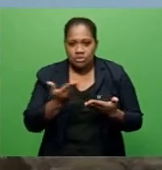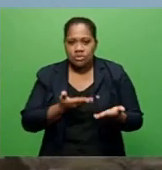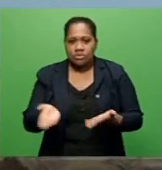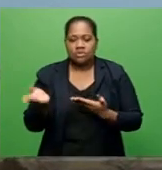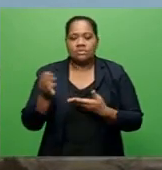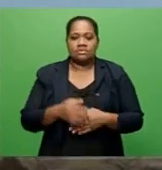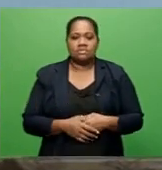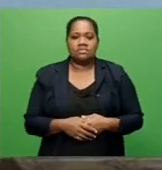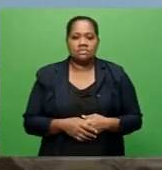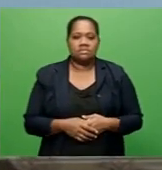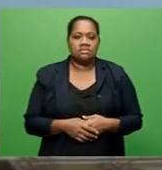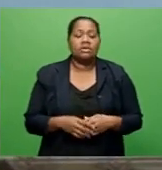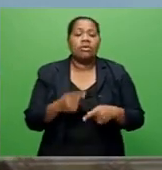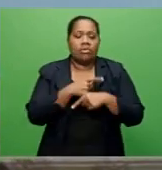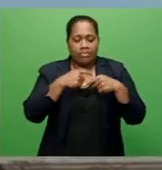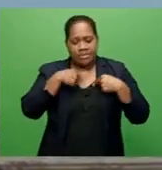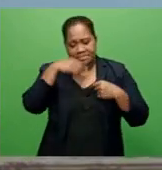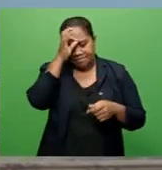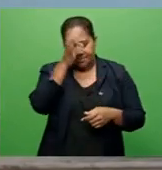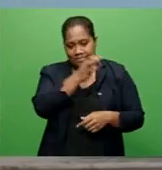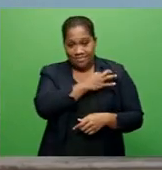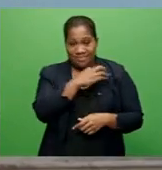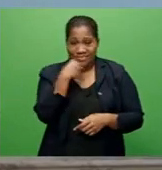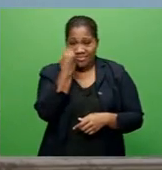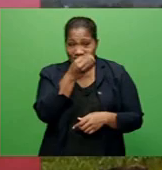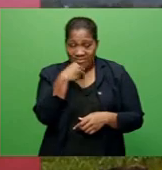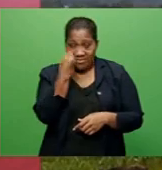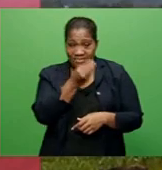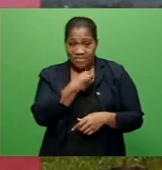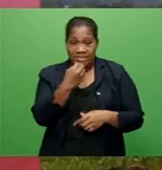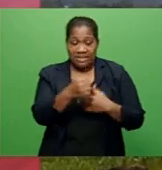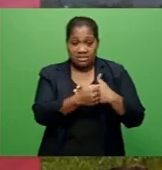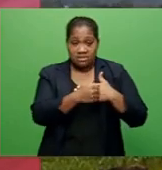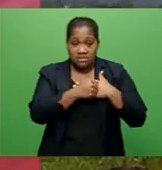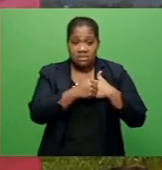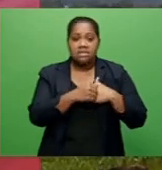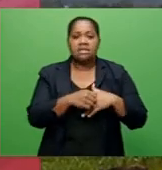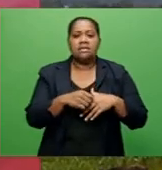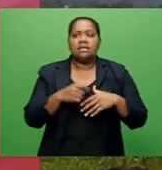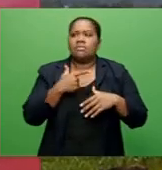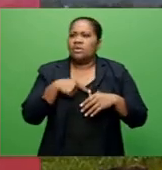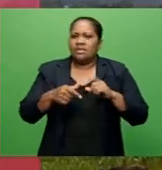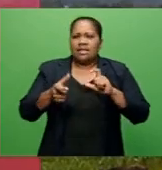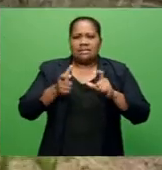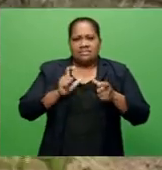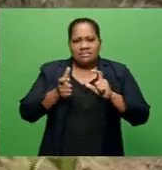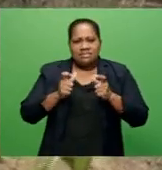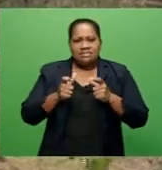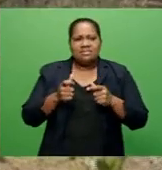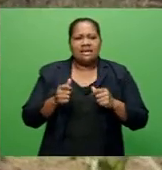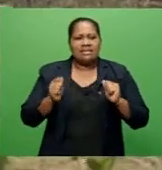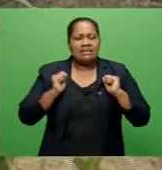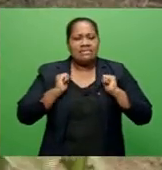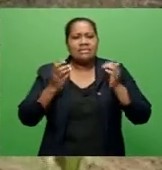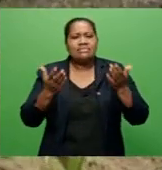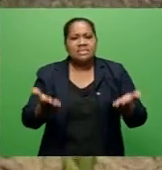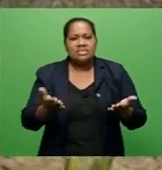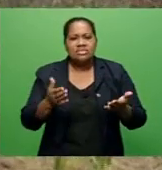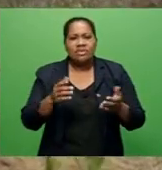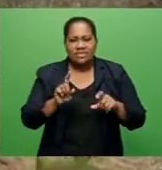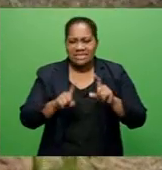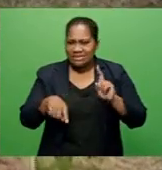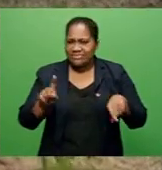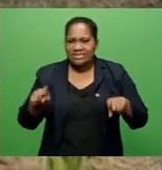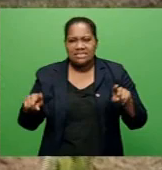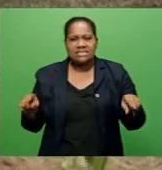disaster. We believe that in terms of food security, given our climate and the availability of different varieties